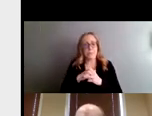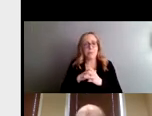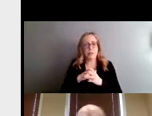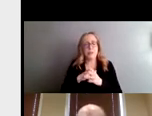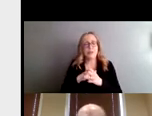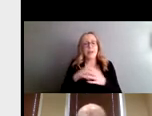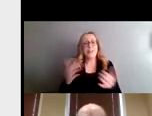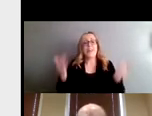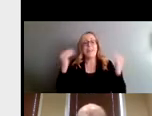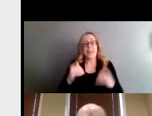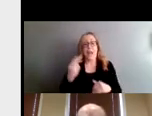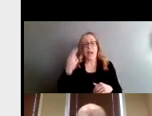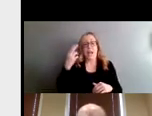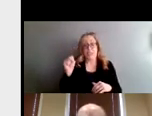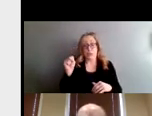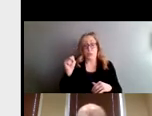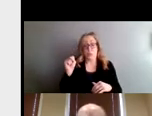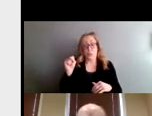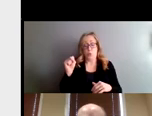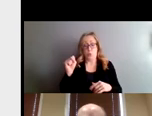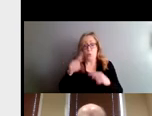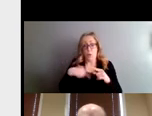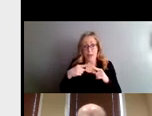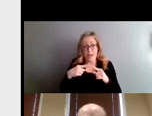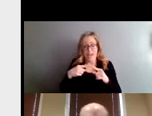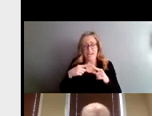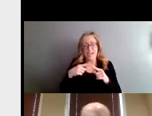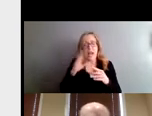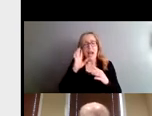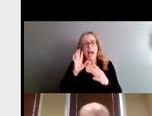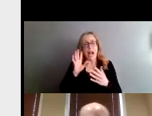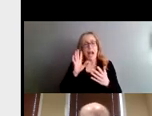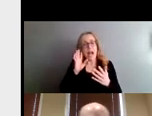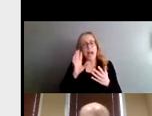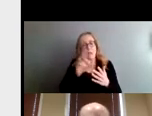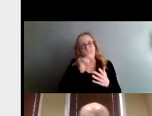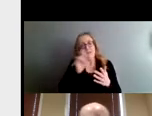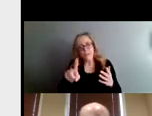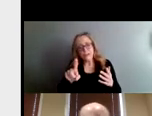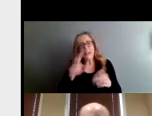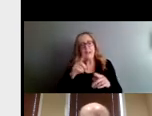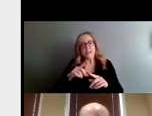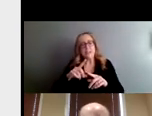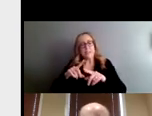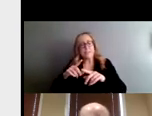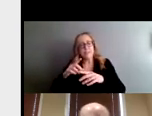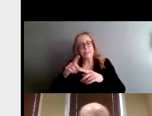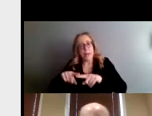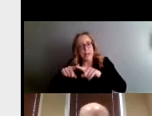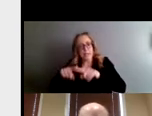high school windows, and again, I would put a big question mark, and they actually say tentative here for these